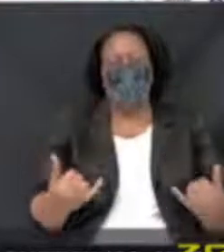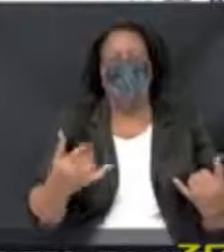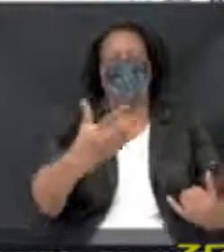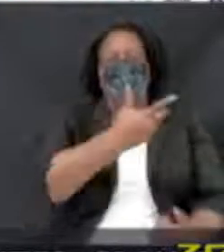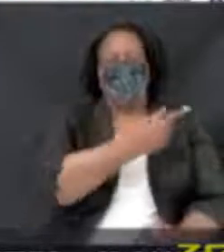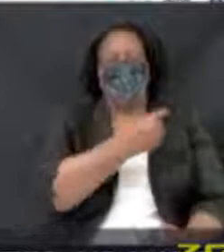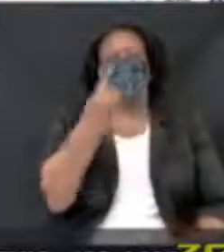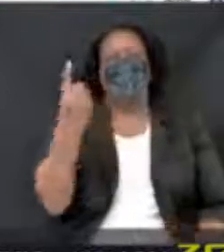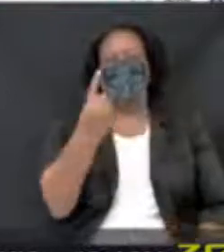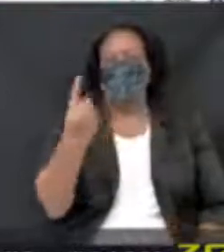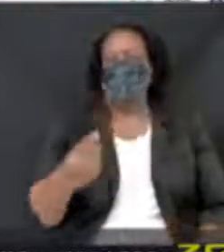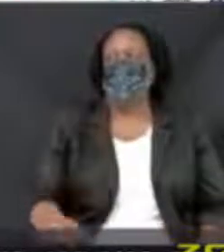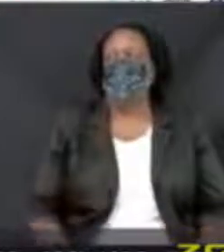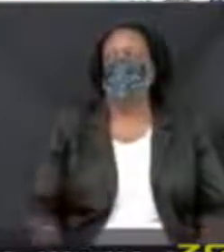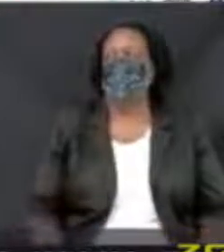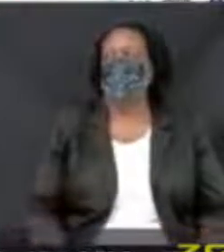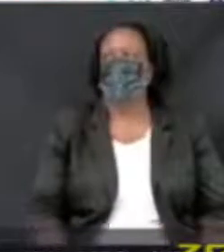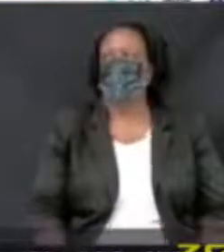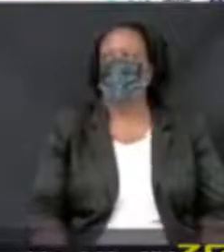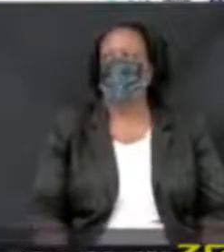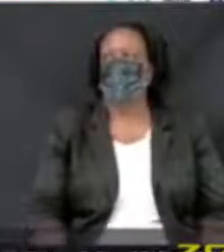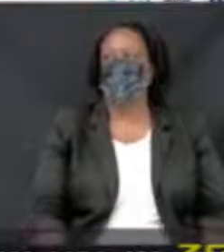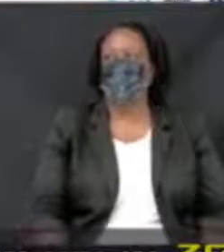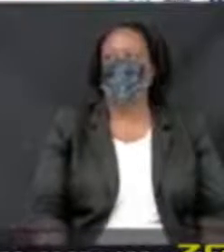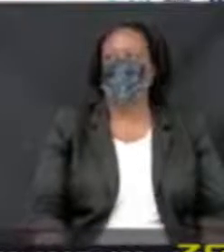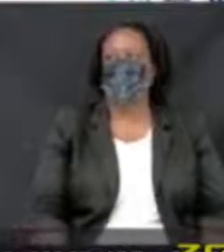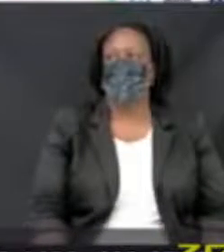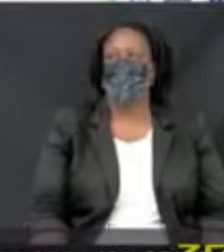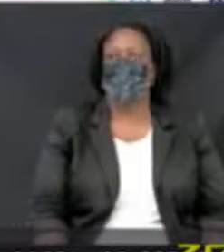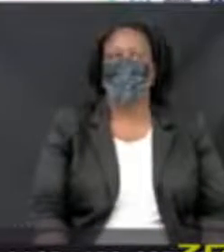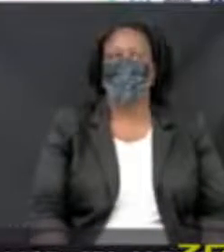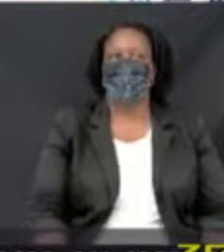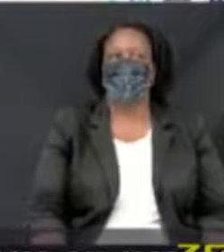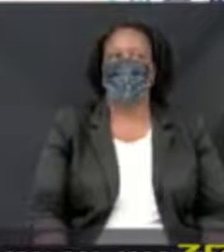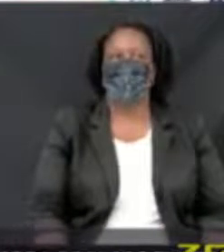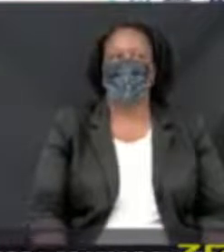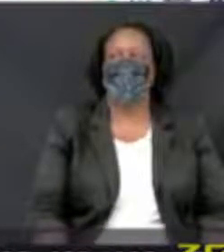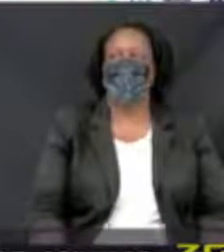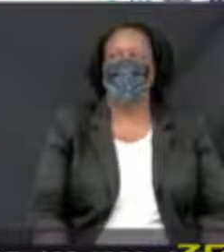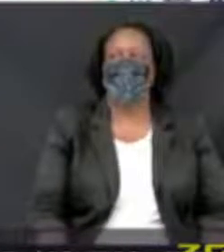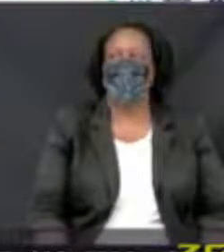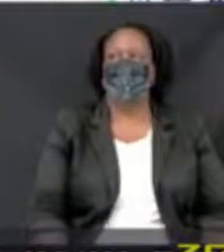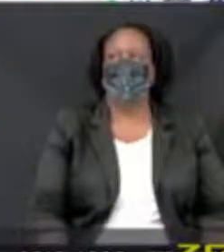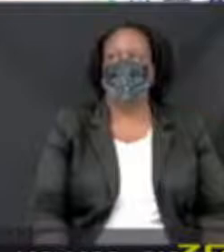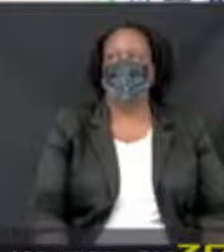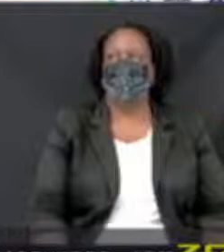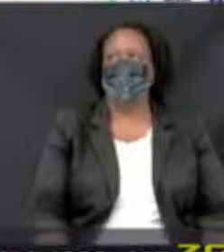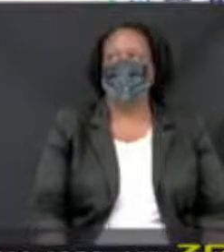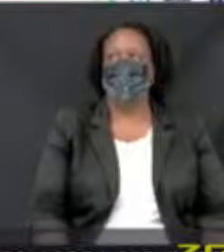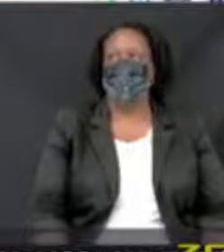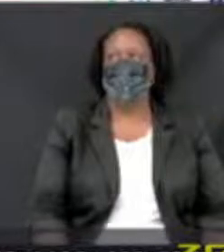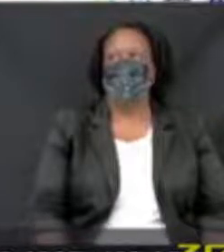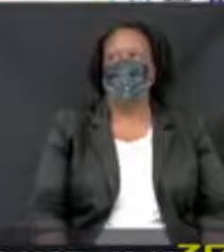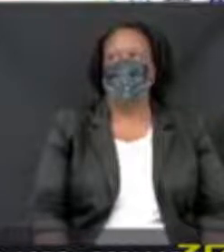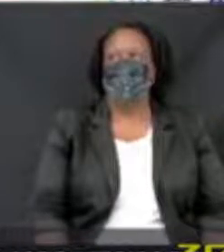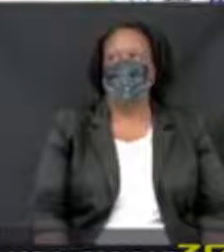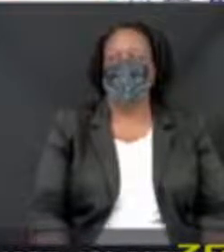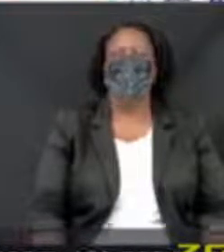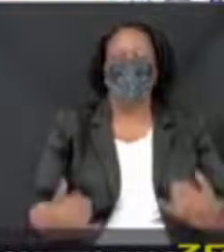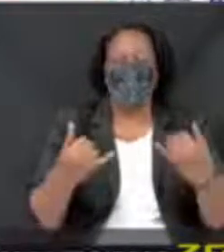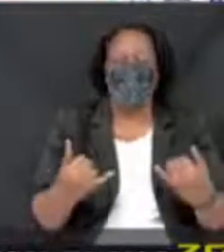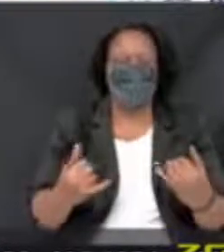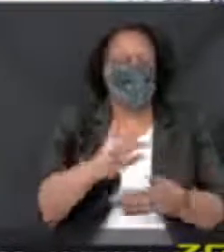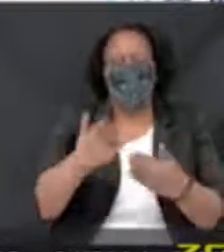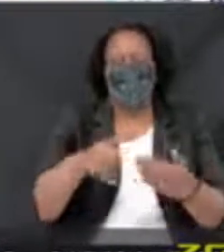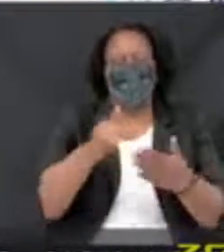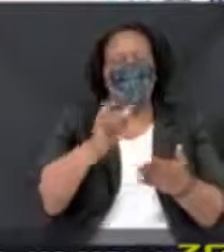sector. In this regard, as Superintendent Henry would have stated, the measures that are before the Cabinet for the